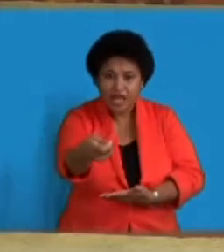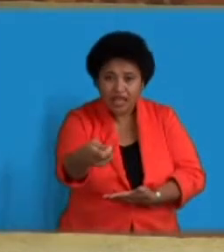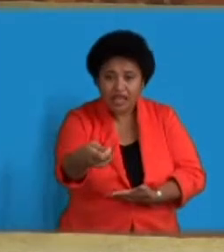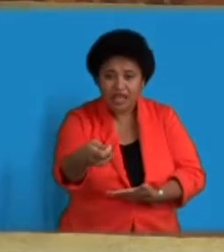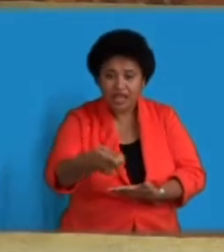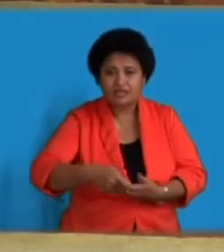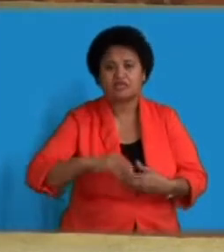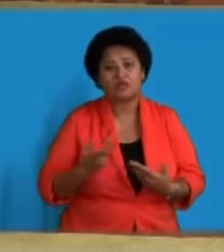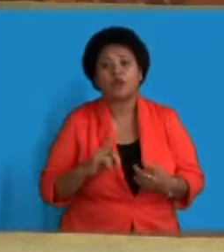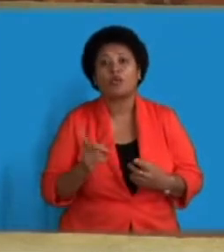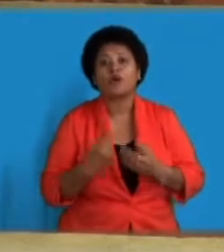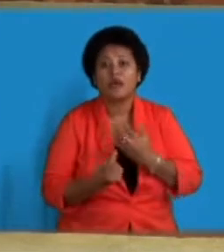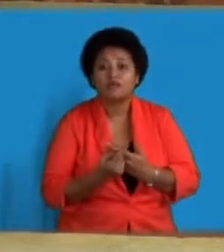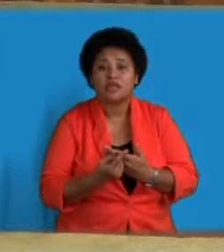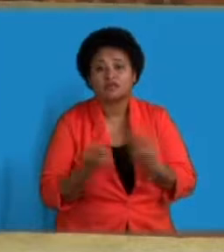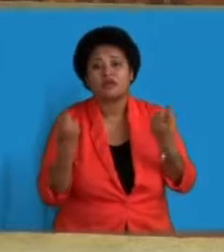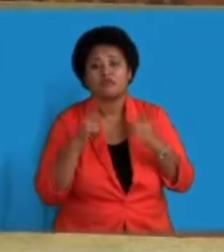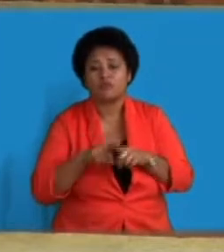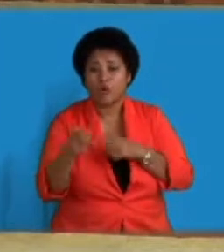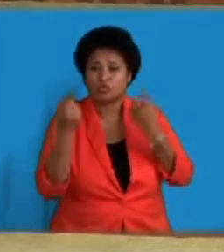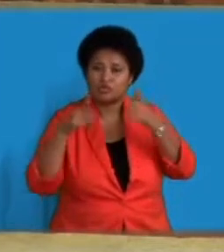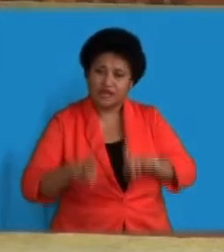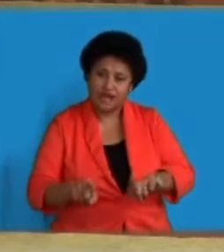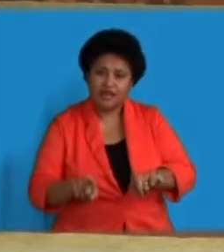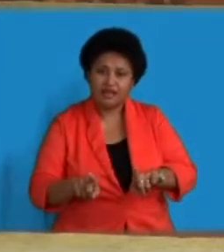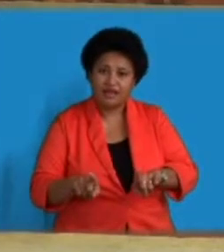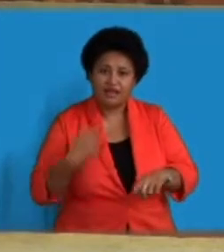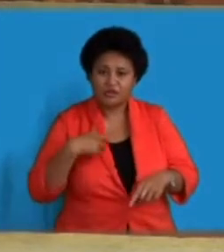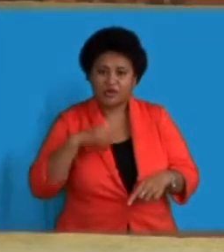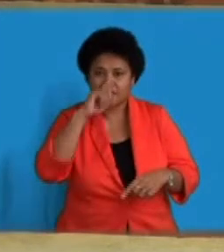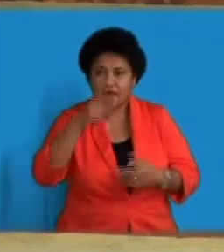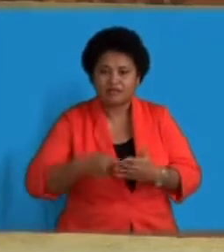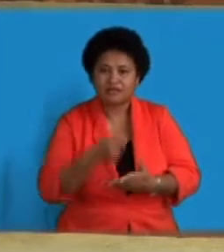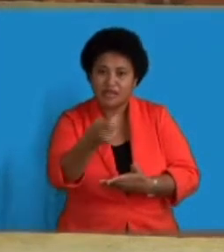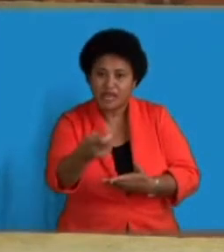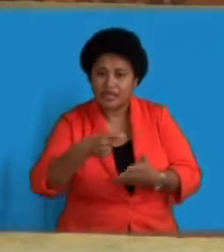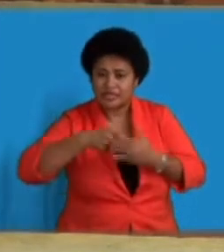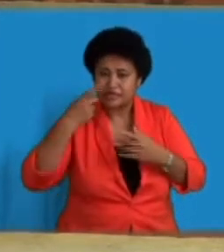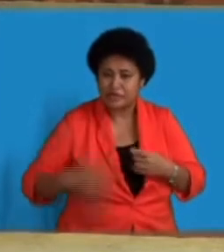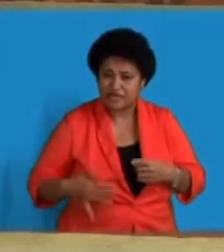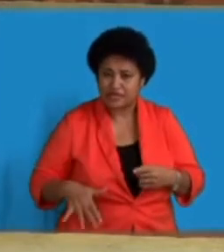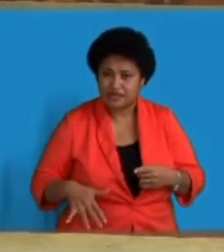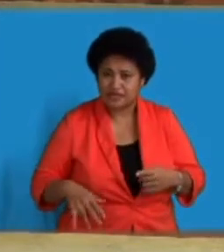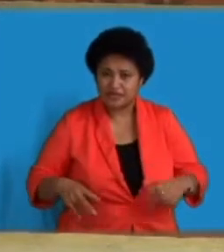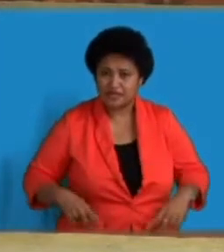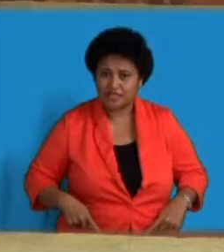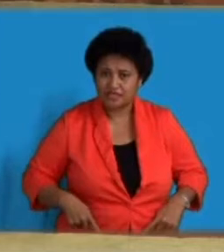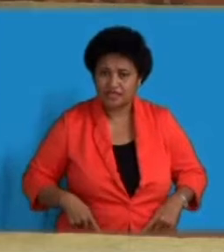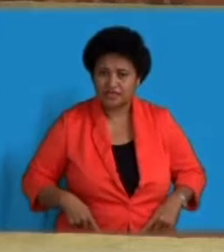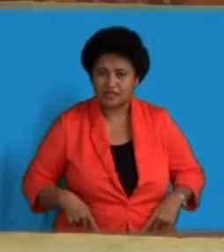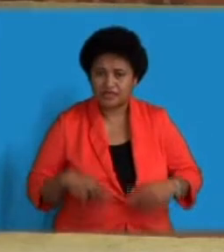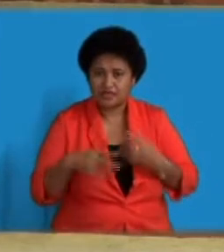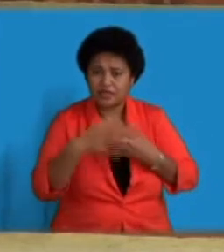you know, I want to know from the Minister whether she's aware and whether there is plan to increase the